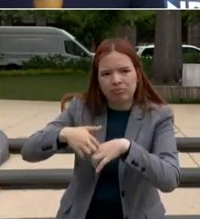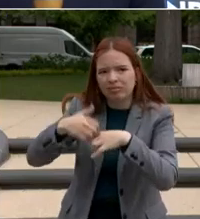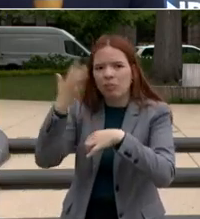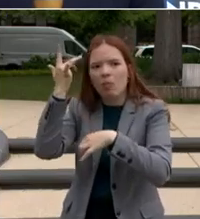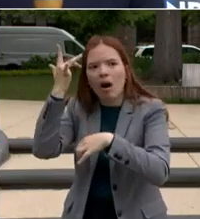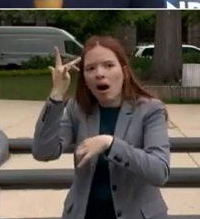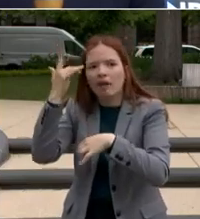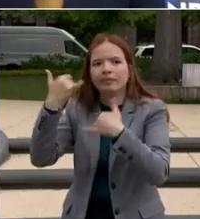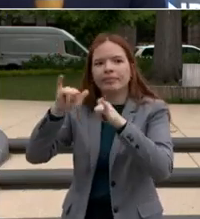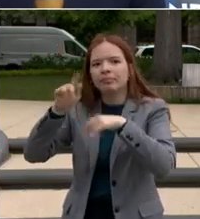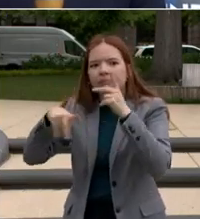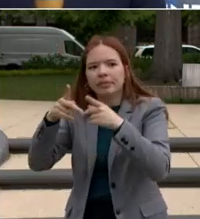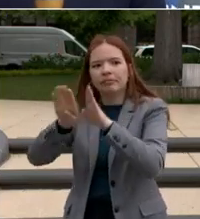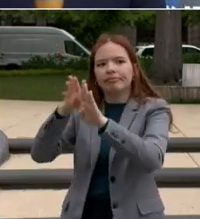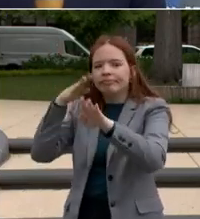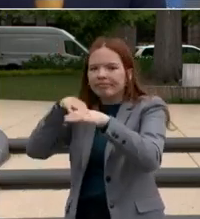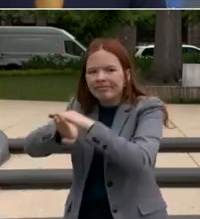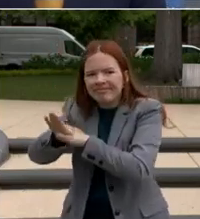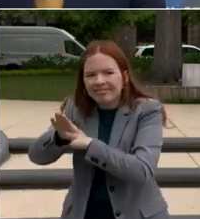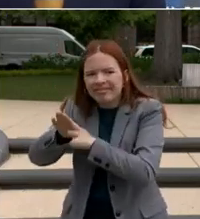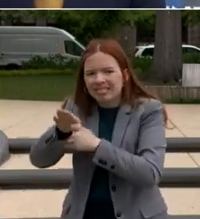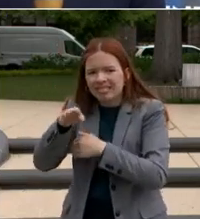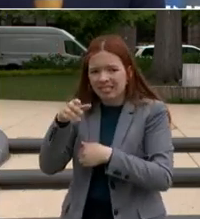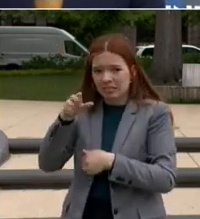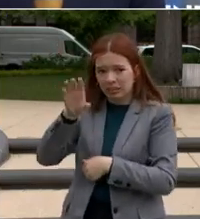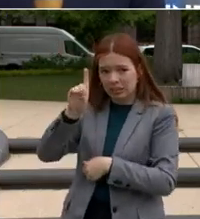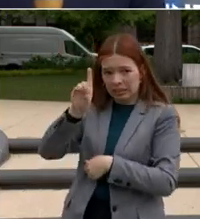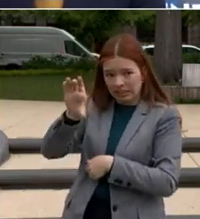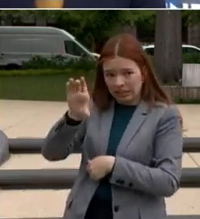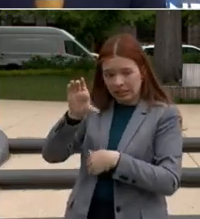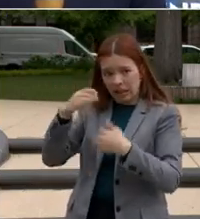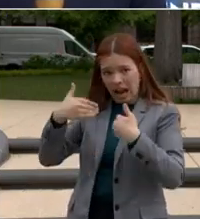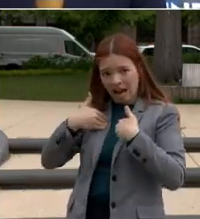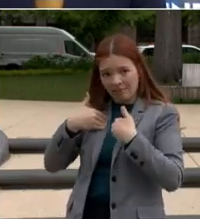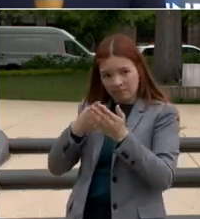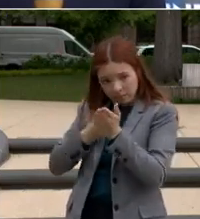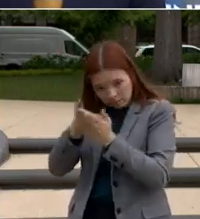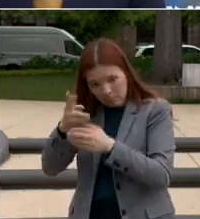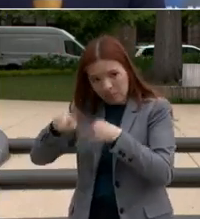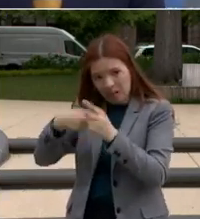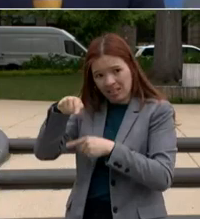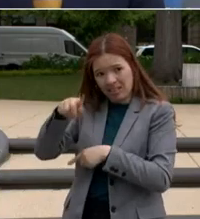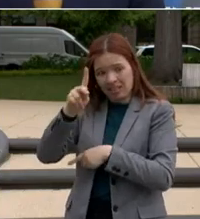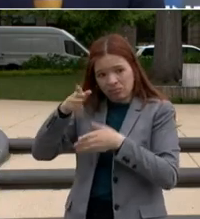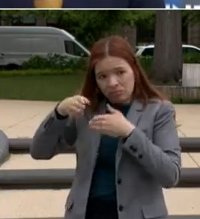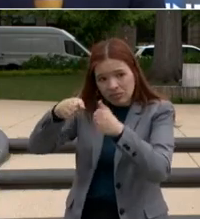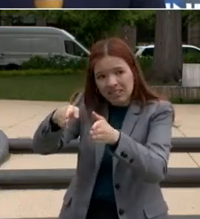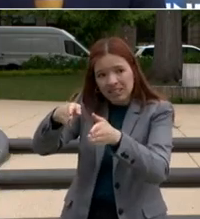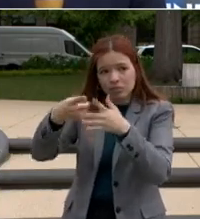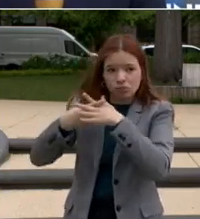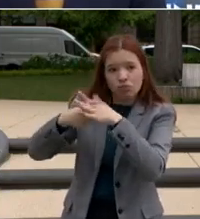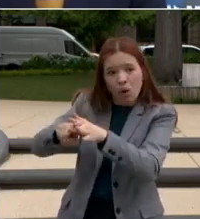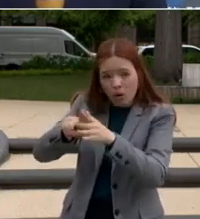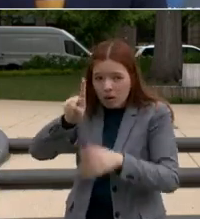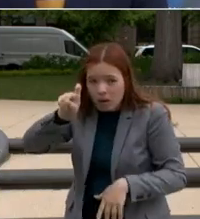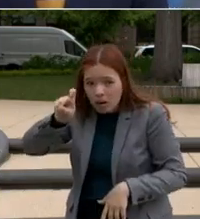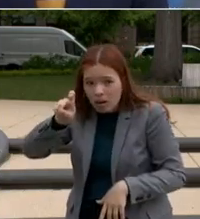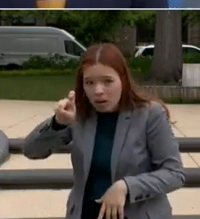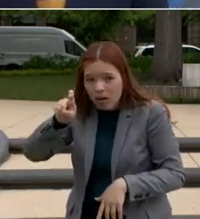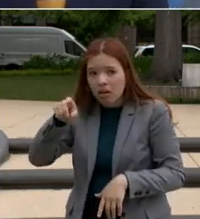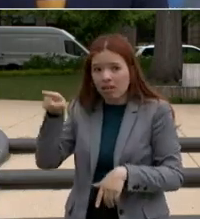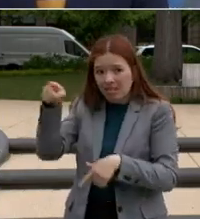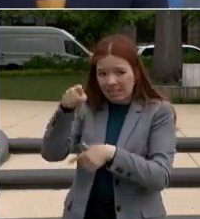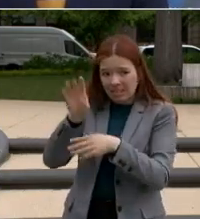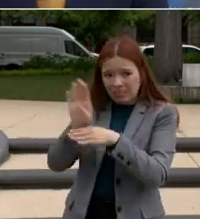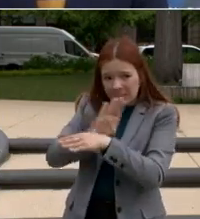front door. Does DC have a mechanism to ensure that once K Street construction happens, if it were to happen, that those businesses could be made whole or